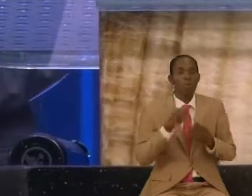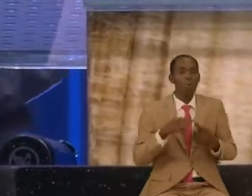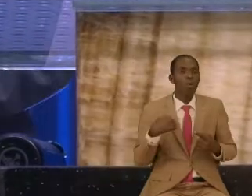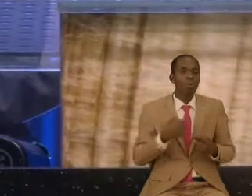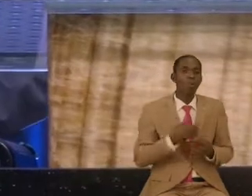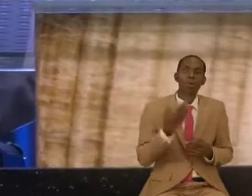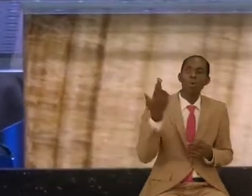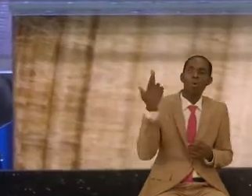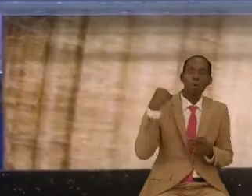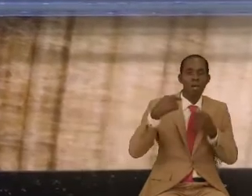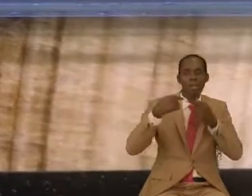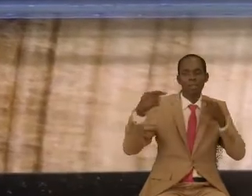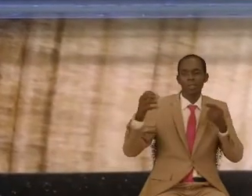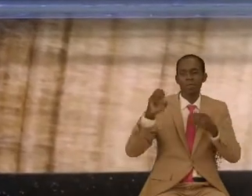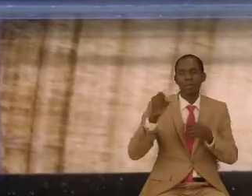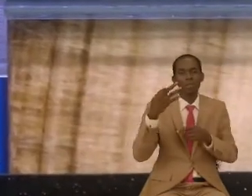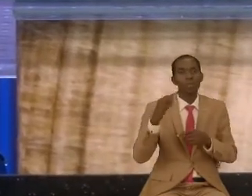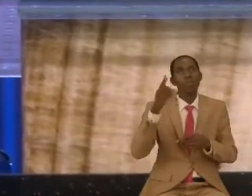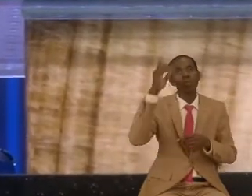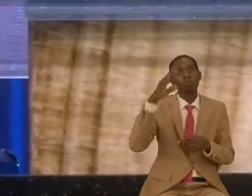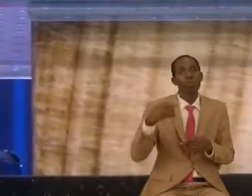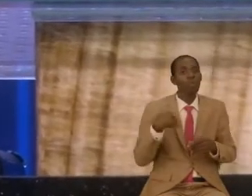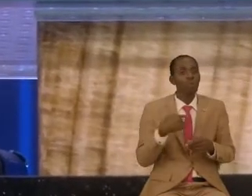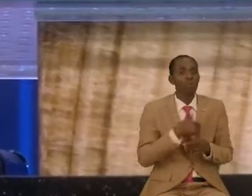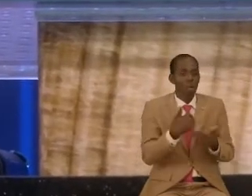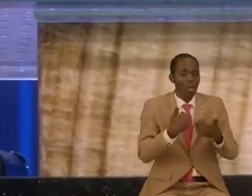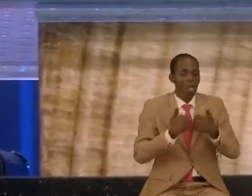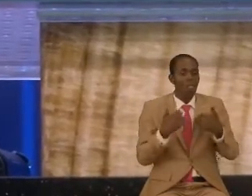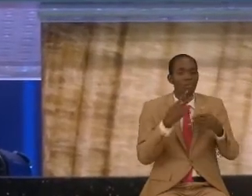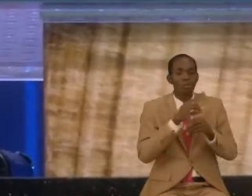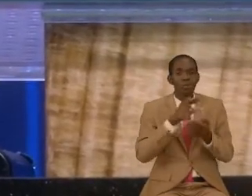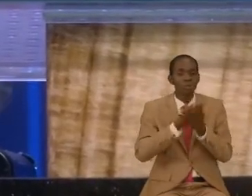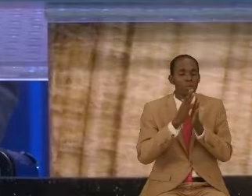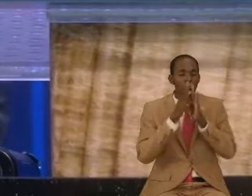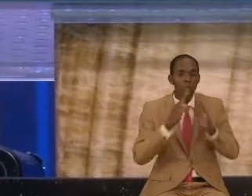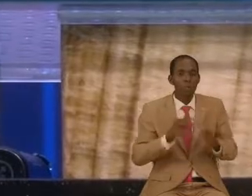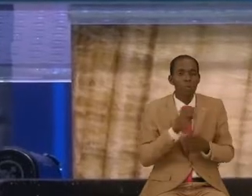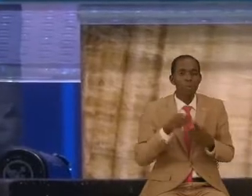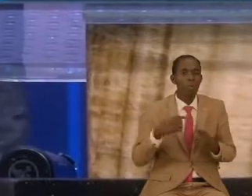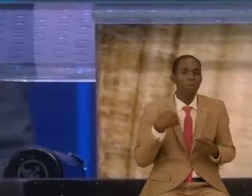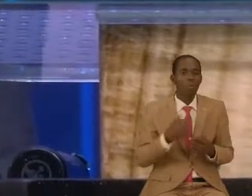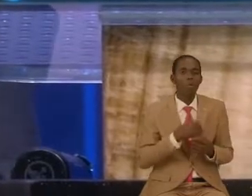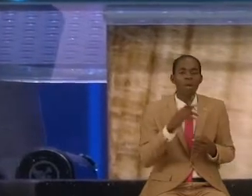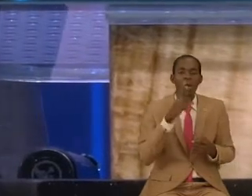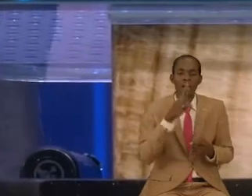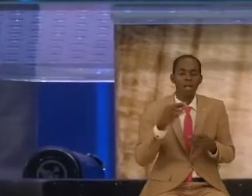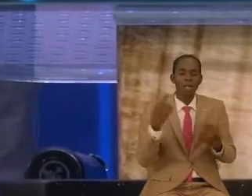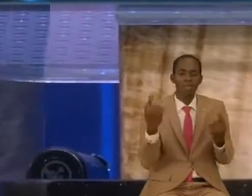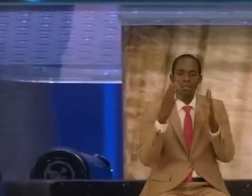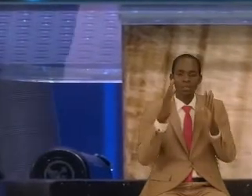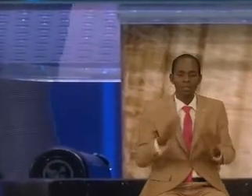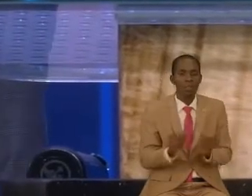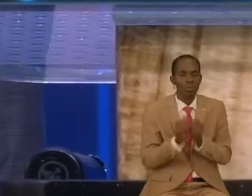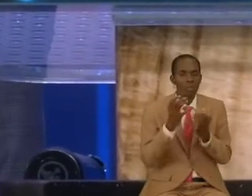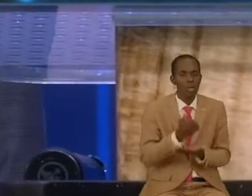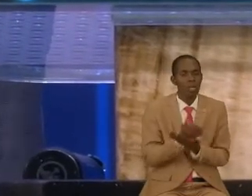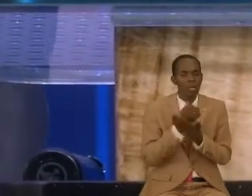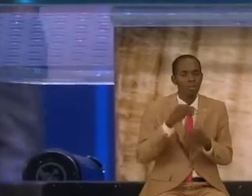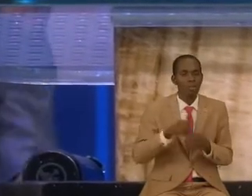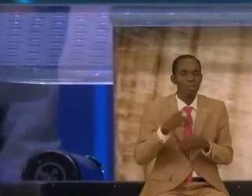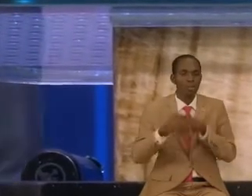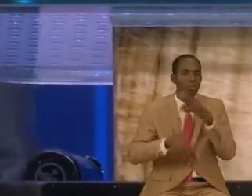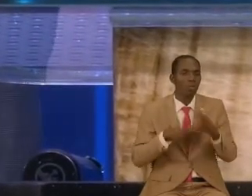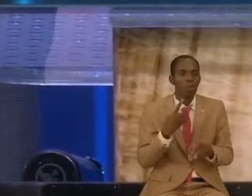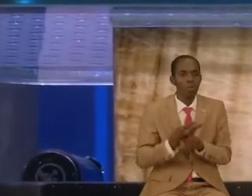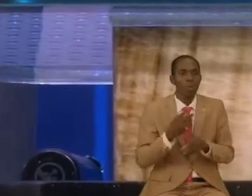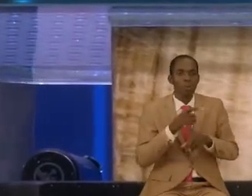had no peace when we were helpless sinners in the world. It's the cross that has brought the help, has brought